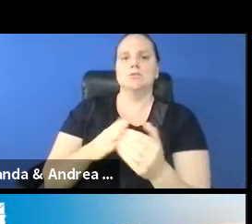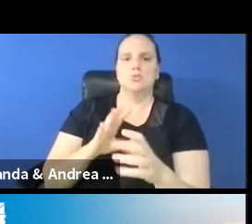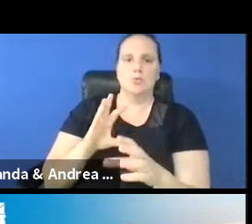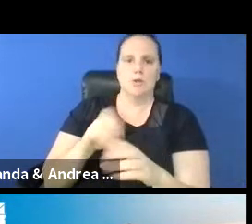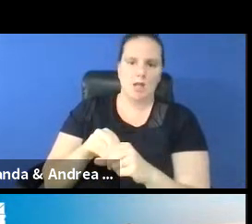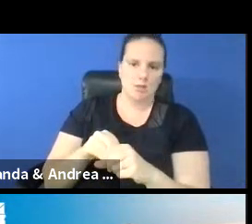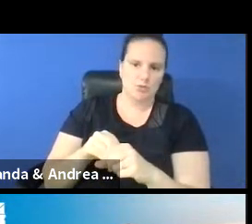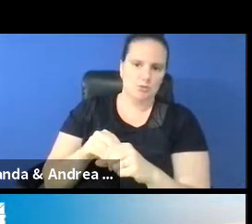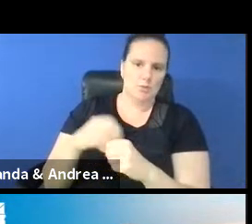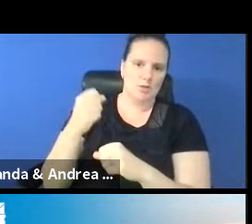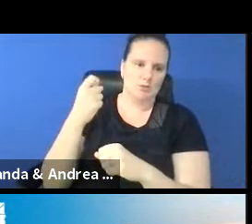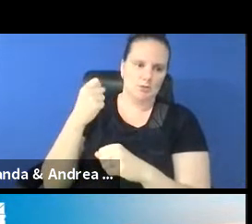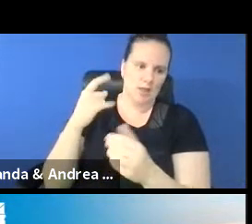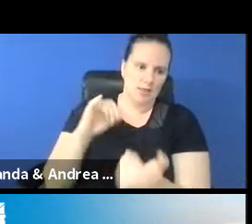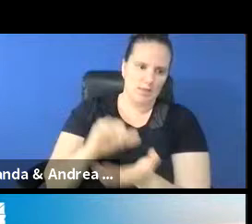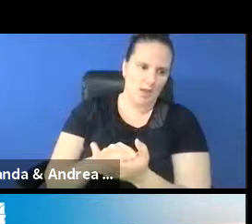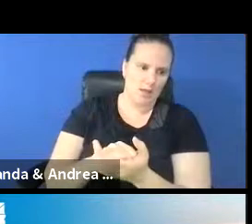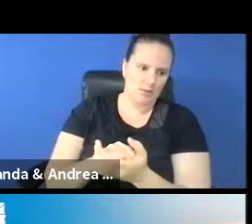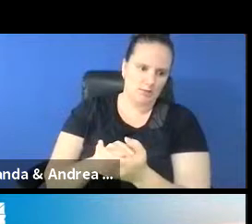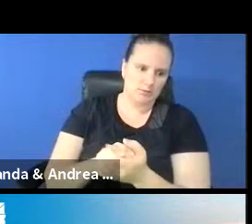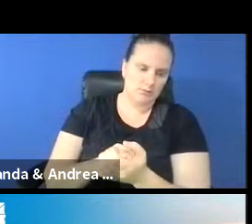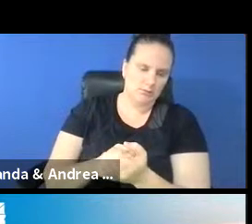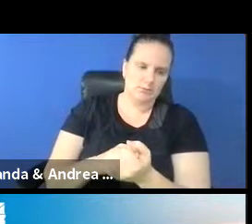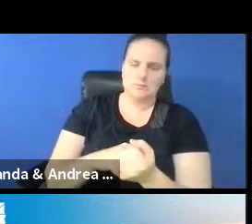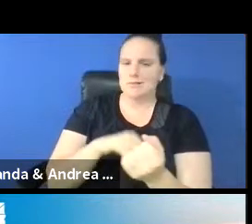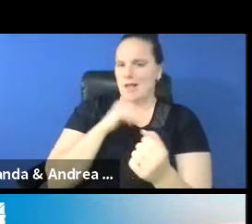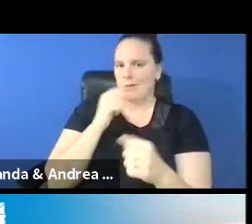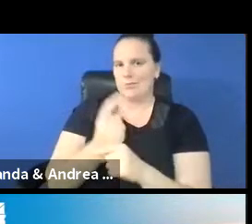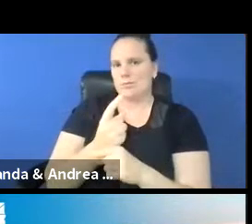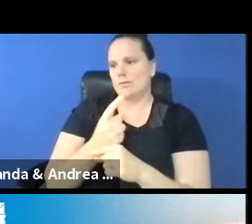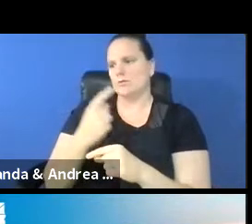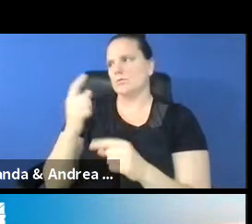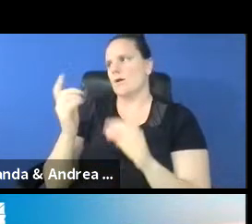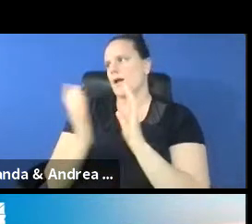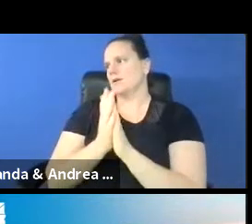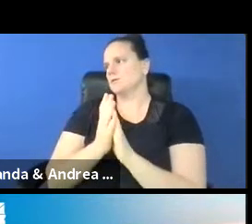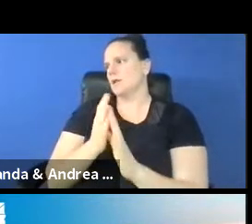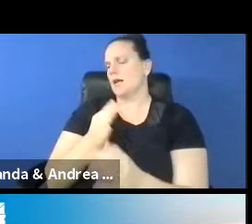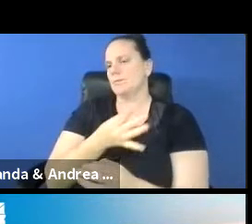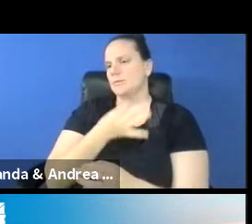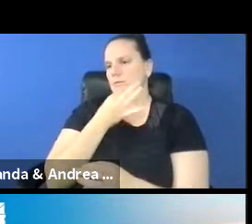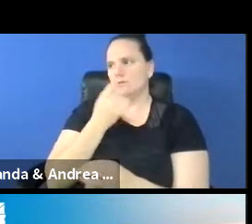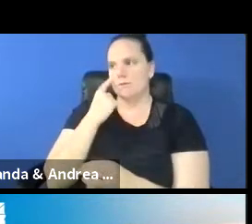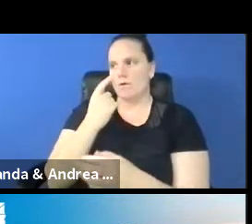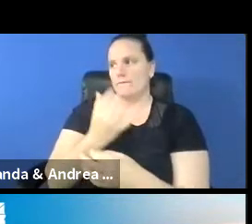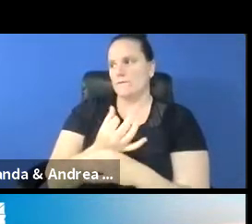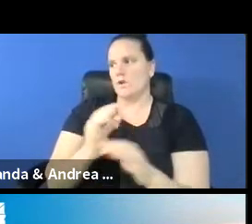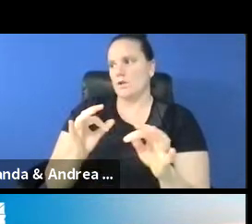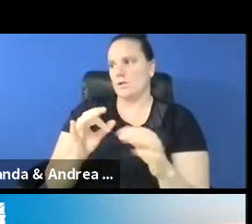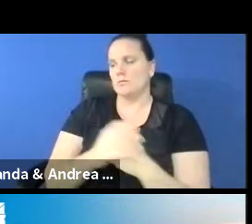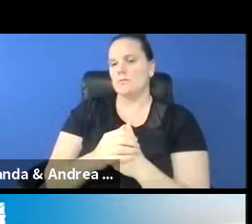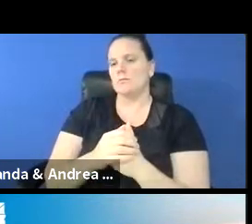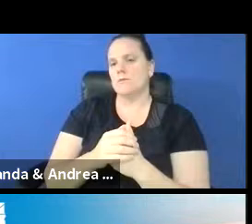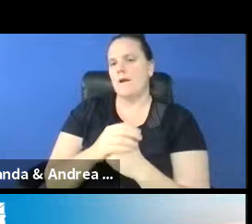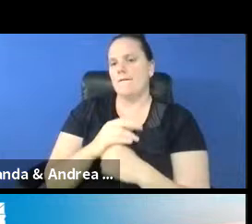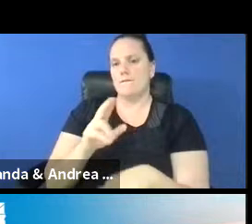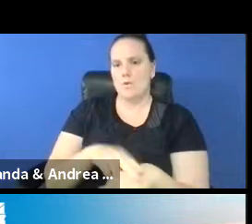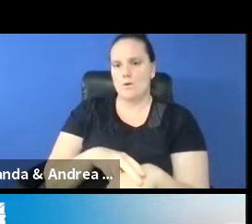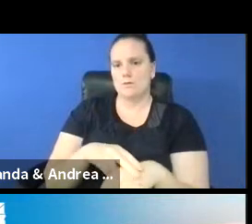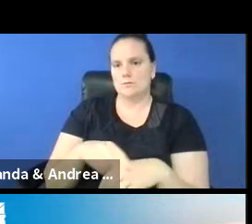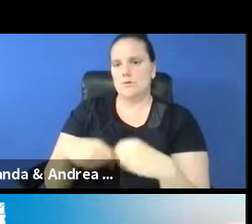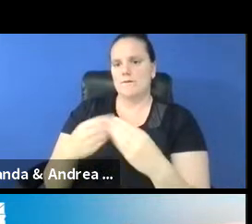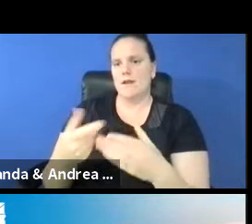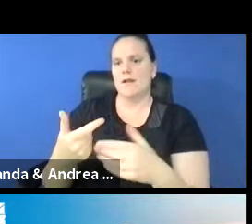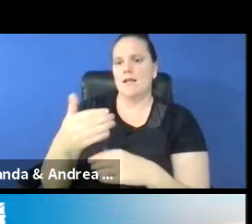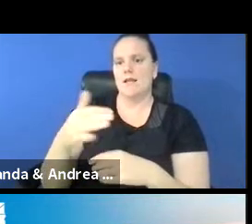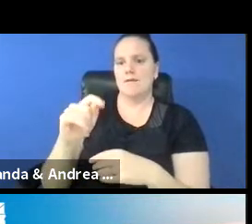We understand that, you know, it's inappropriate for us to be asking for expertise for free. And we are, of course, providing gift